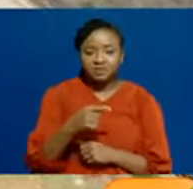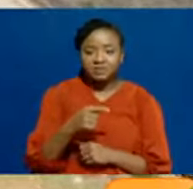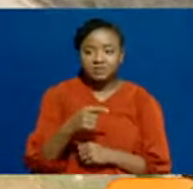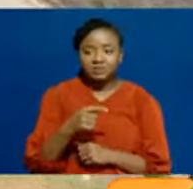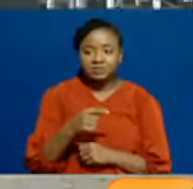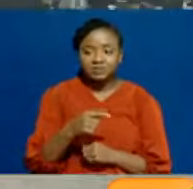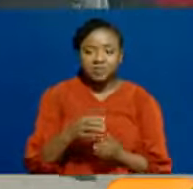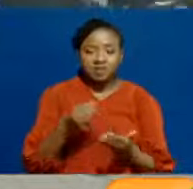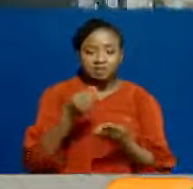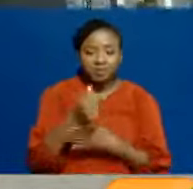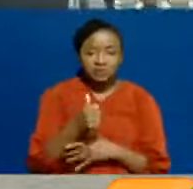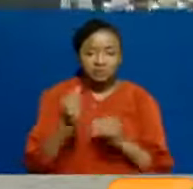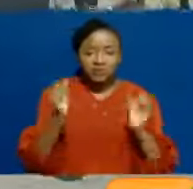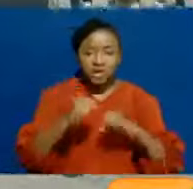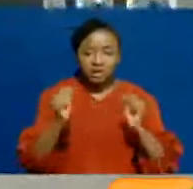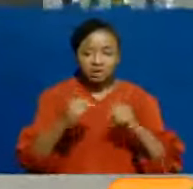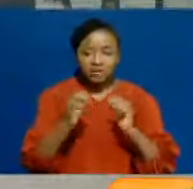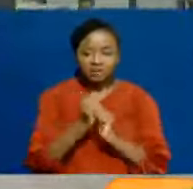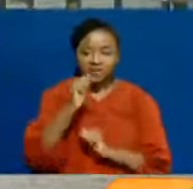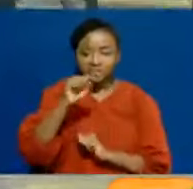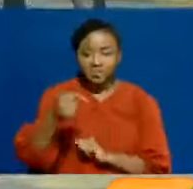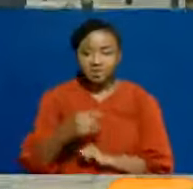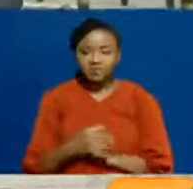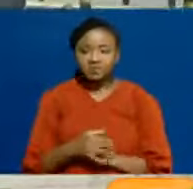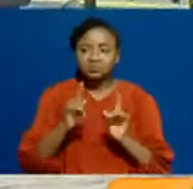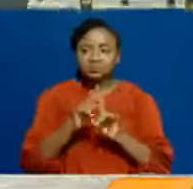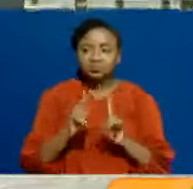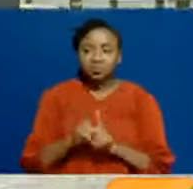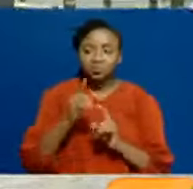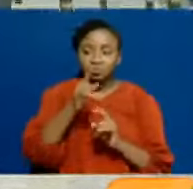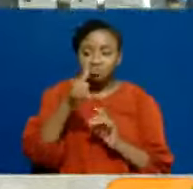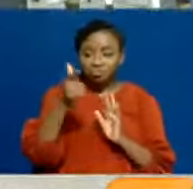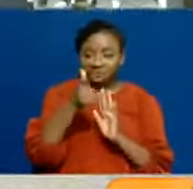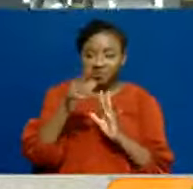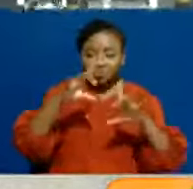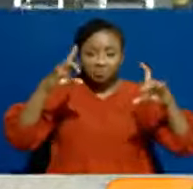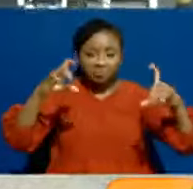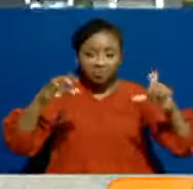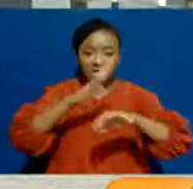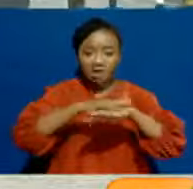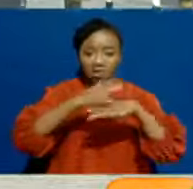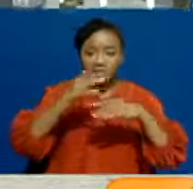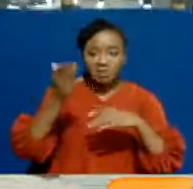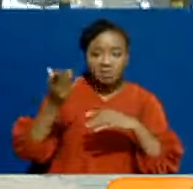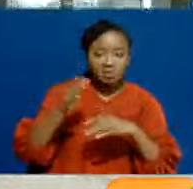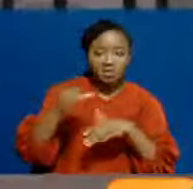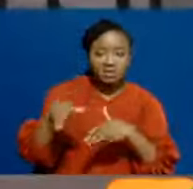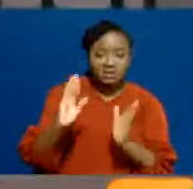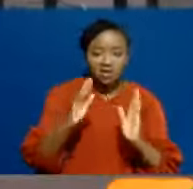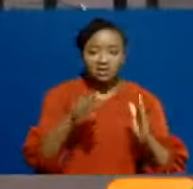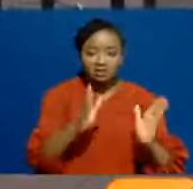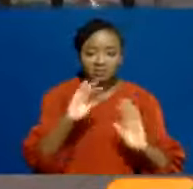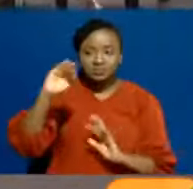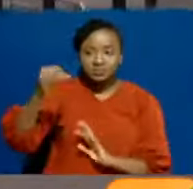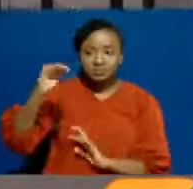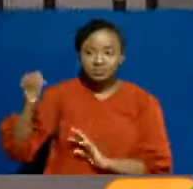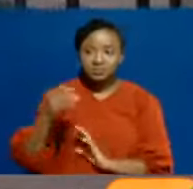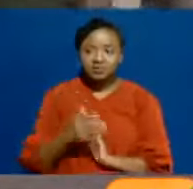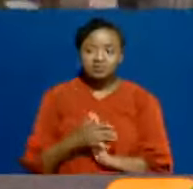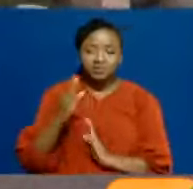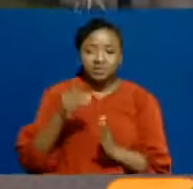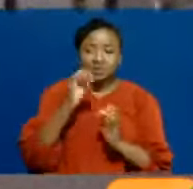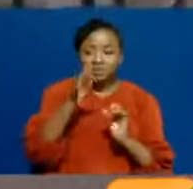purchase agreement. The bill also introduces a fee for content creators filming in the city and her parks, with those wishing to shoot a music video in